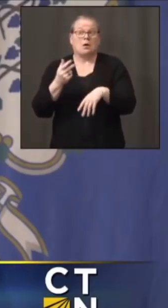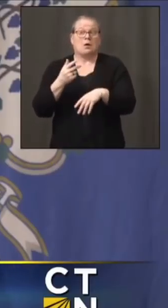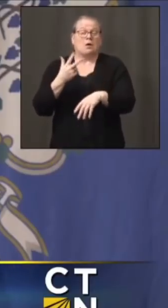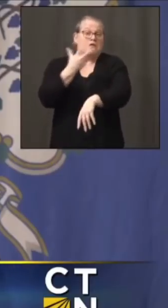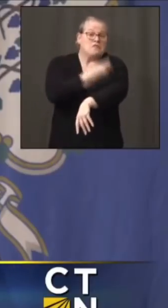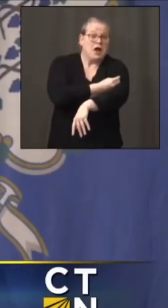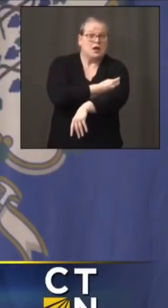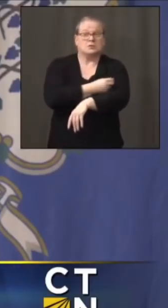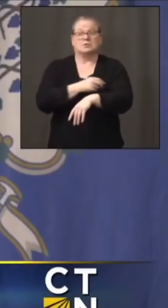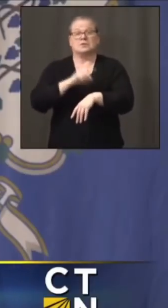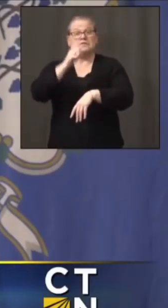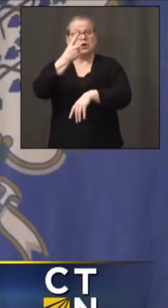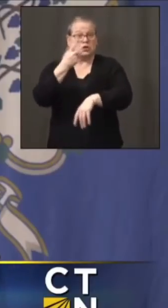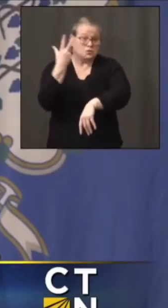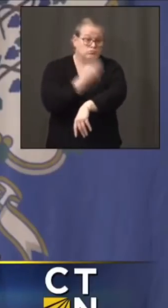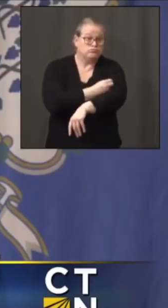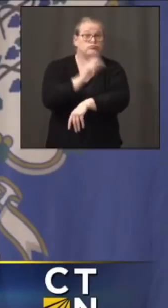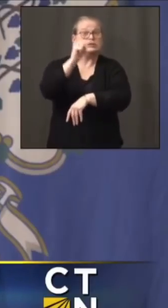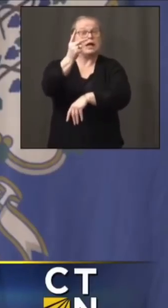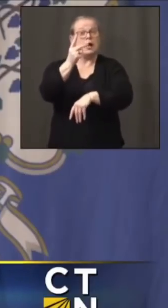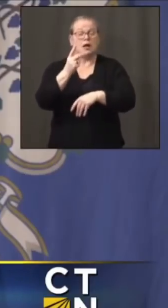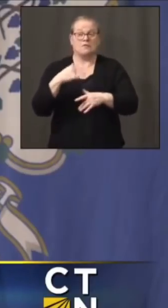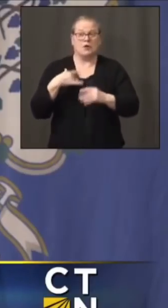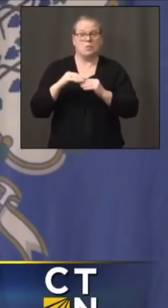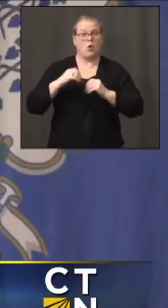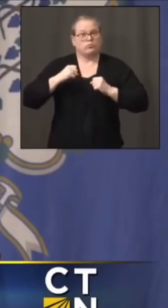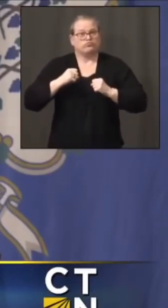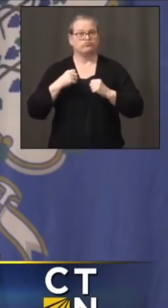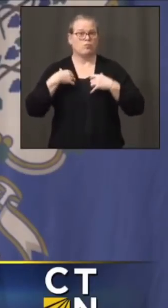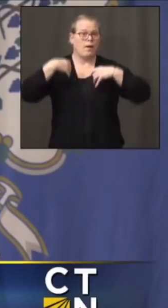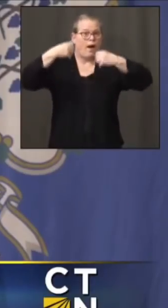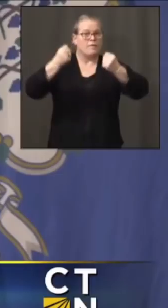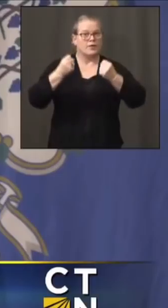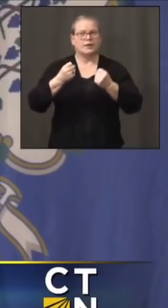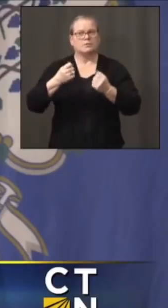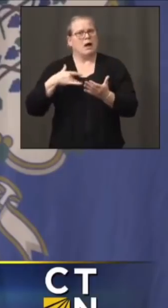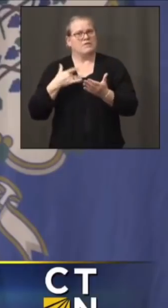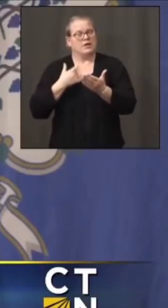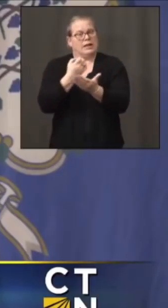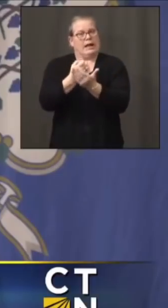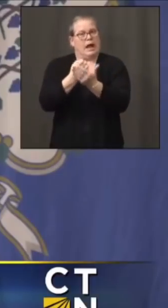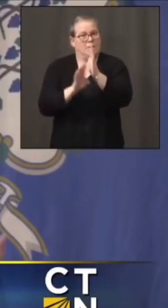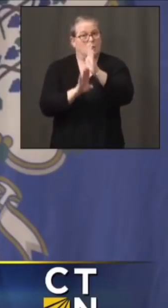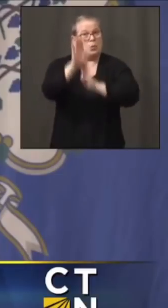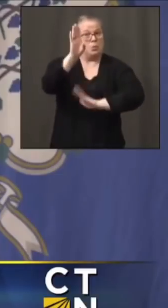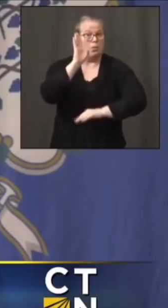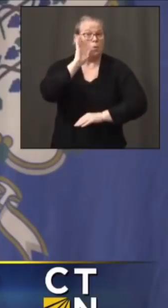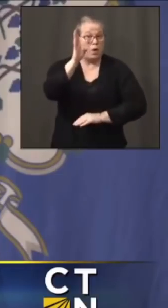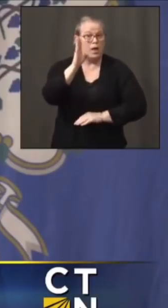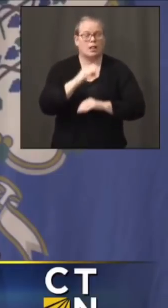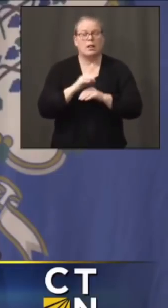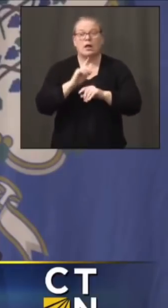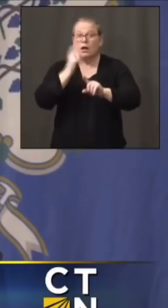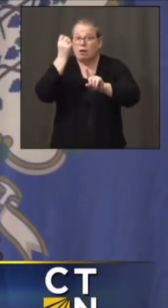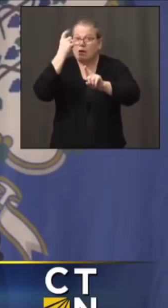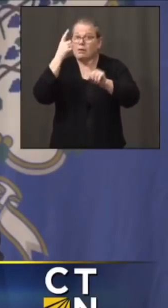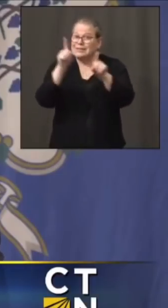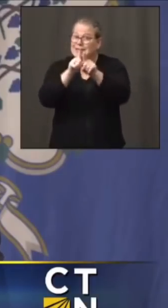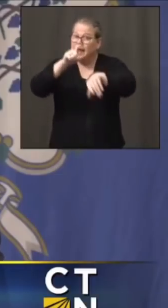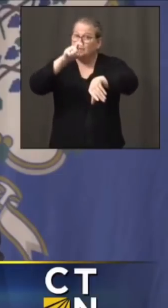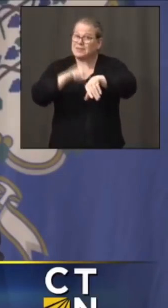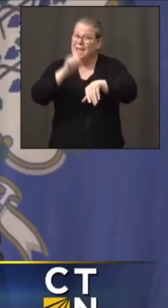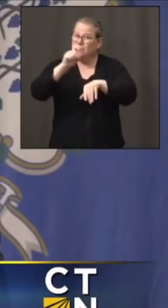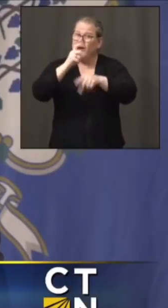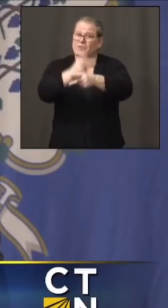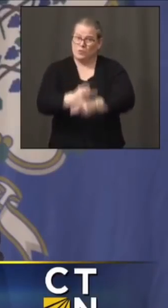going to build confidence. We'll get our economy moving again. In the meantime, we've got to be cautious. But as you know, we've got, well